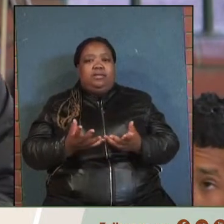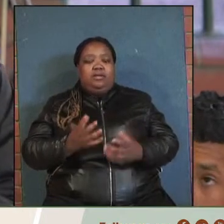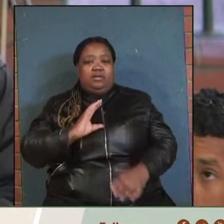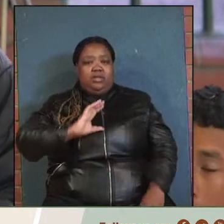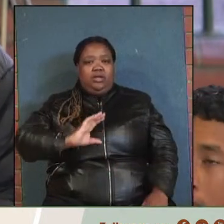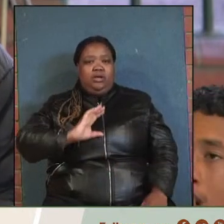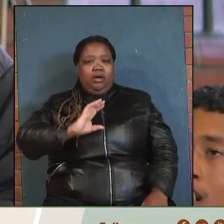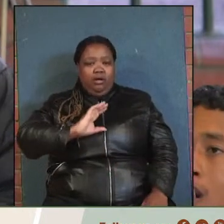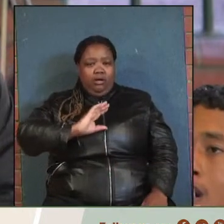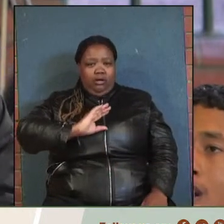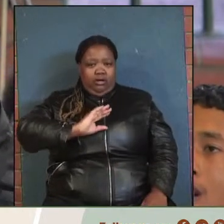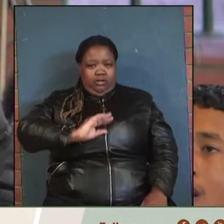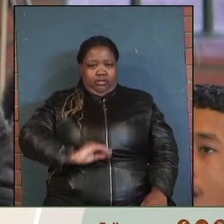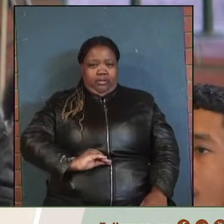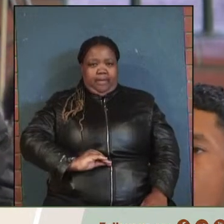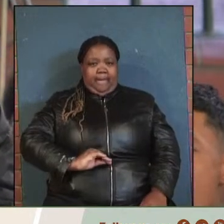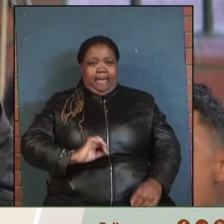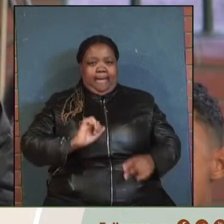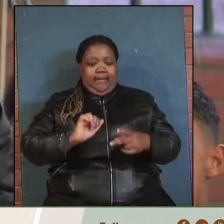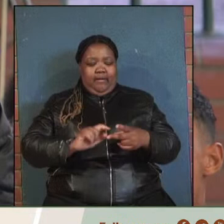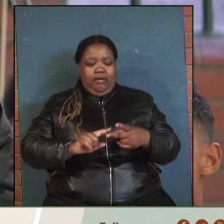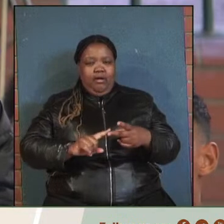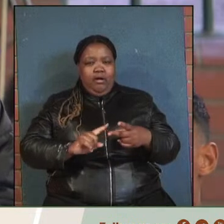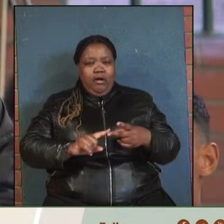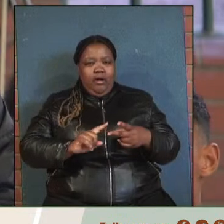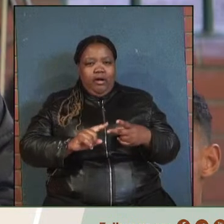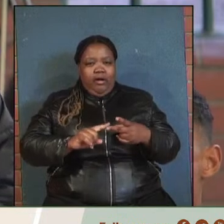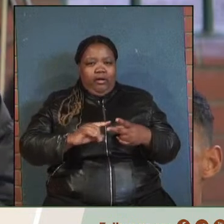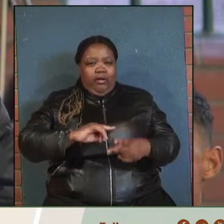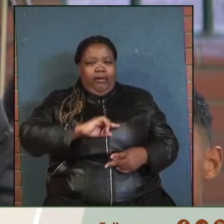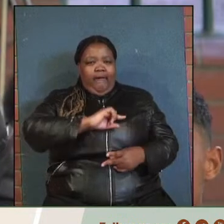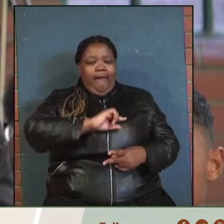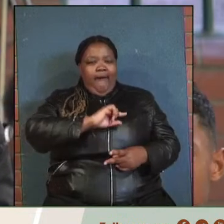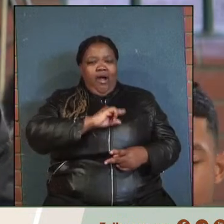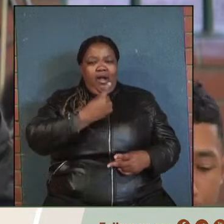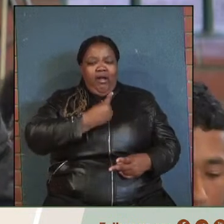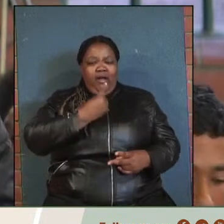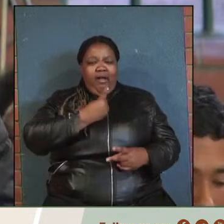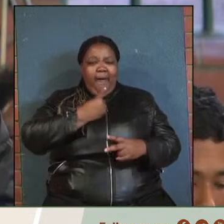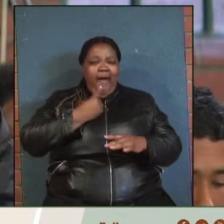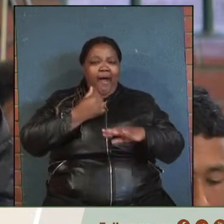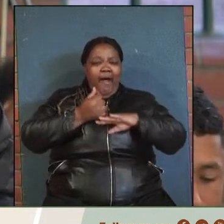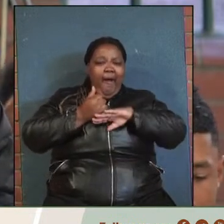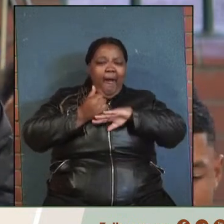two, increased fear, guilt, and self-blame. Number three,